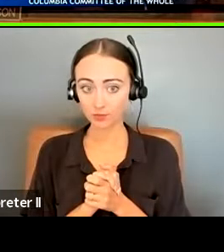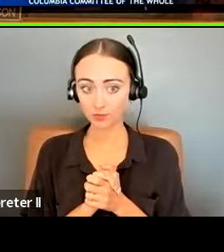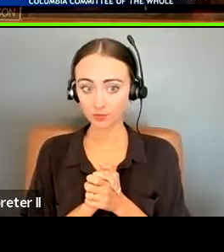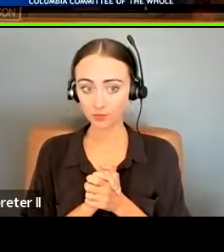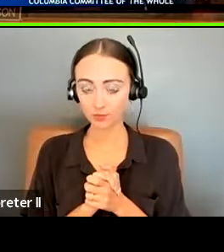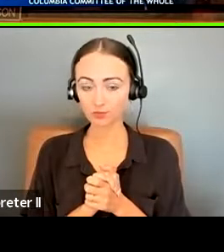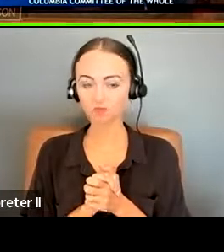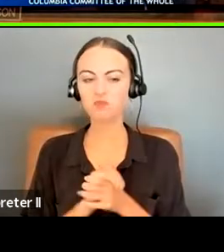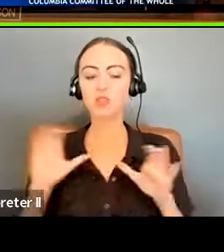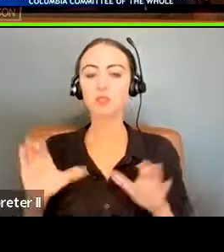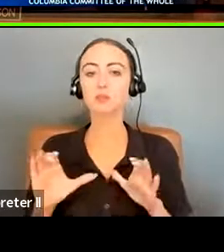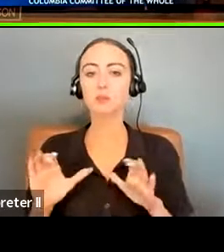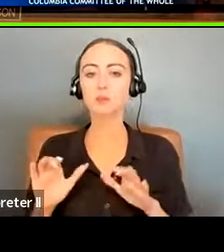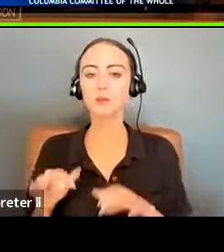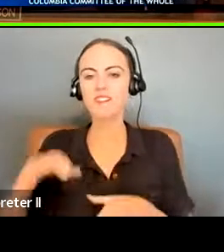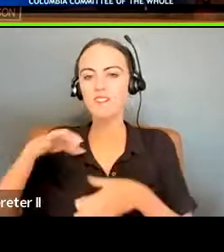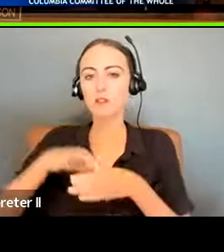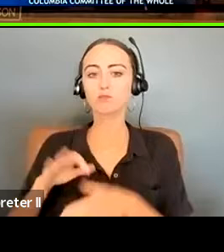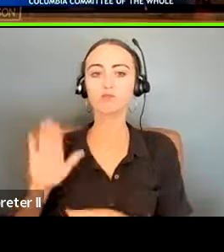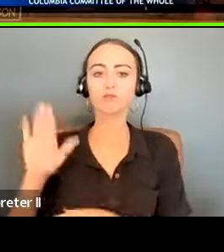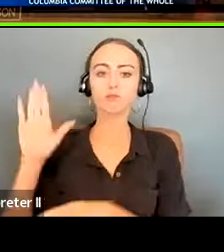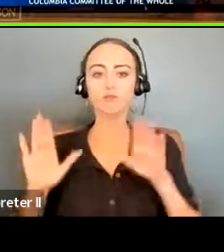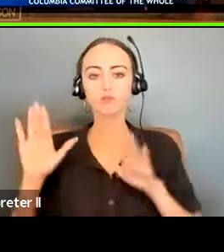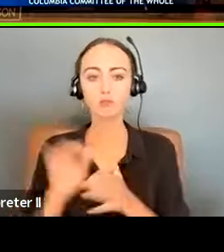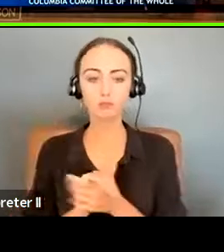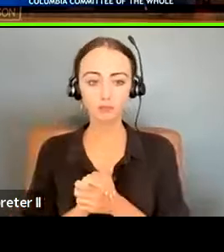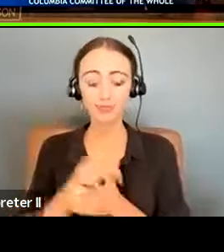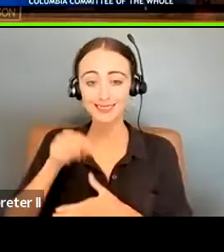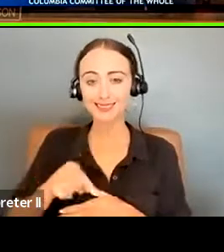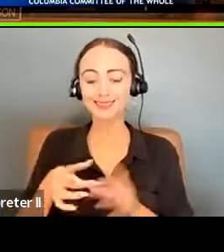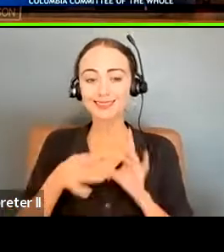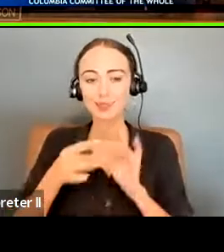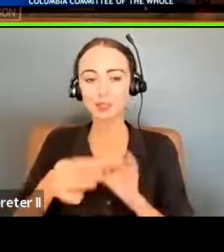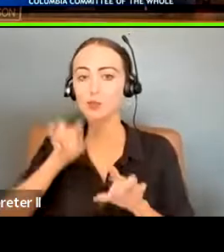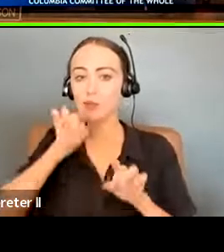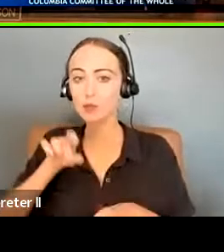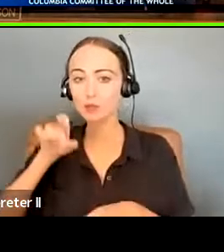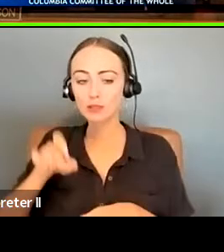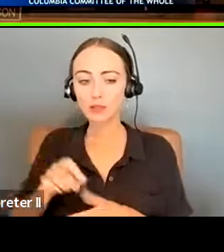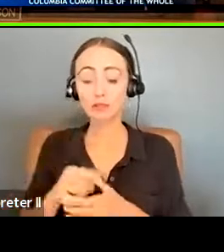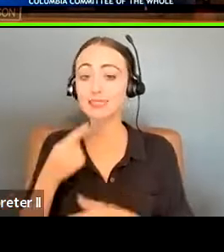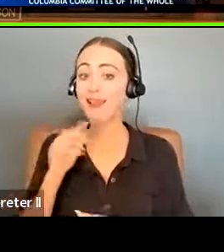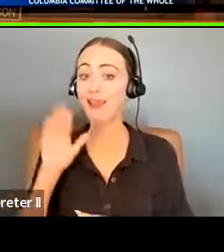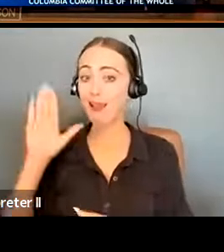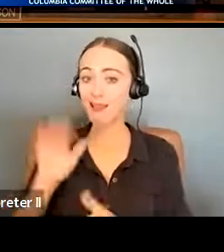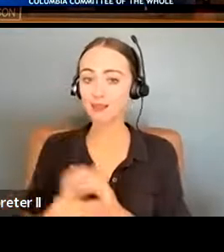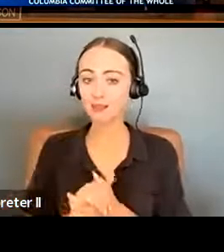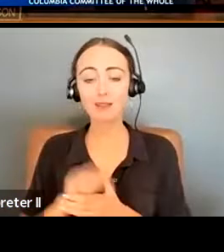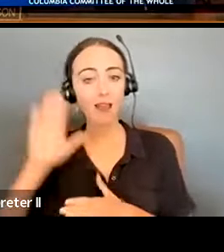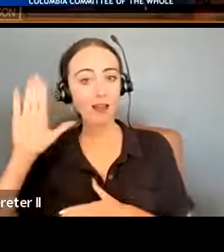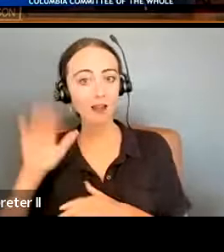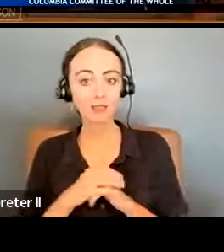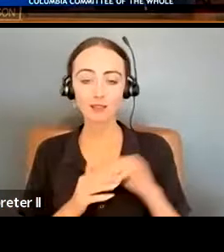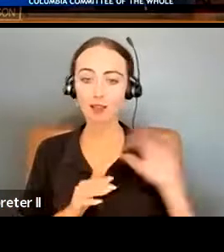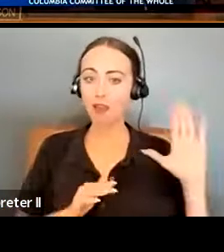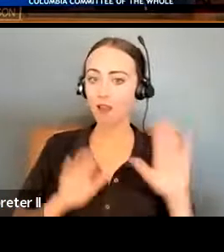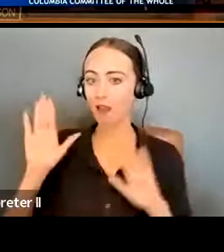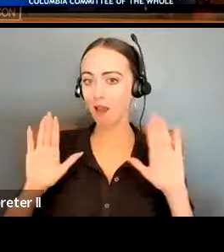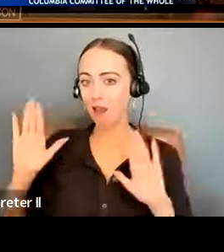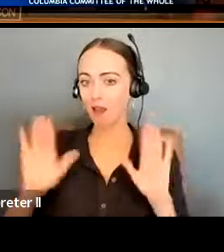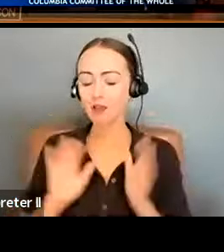We'll do this by voice vote. The motion again is on the report with leave for staff. All those in favor say aye. Aye. Aye. Aye.